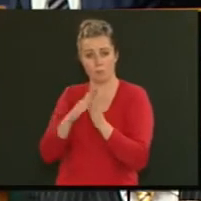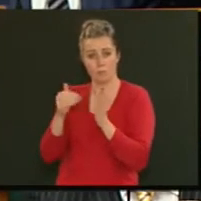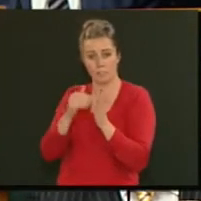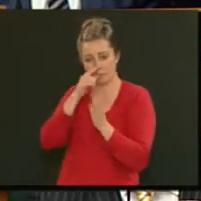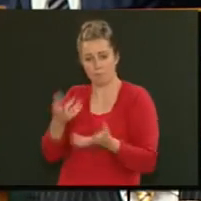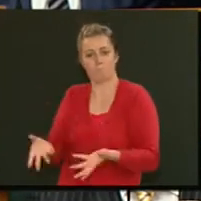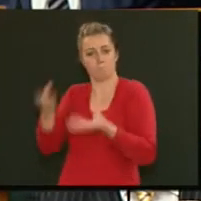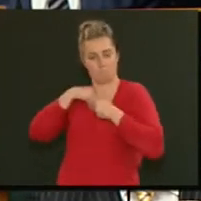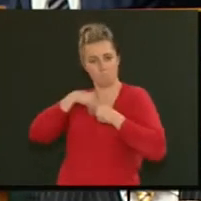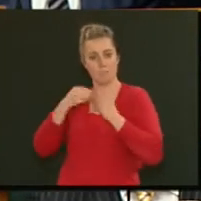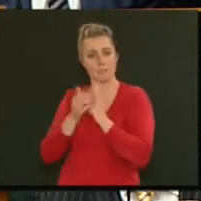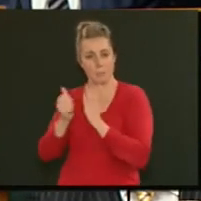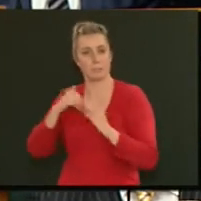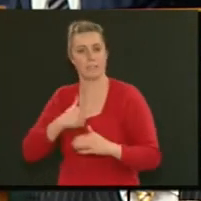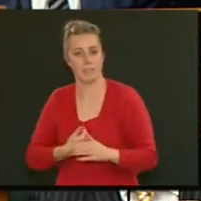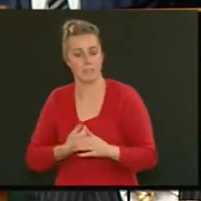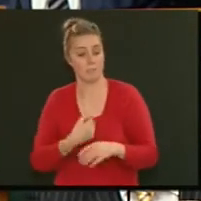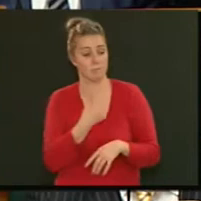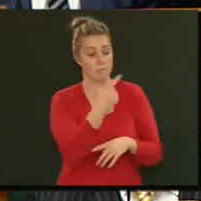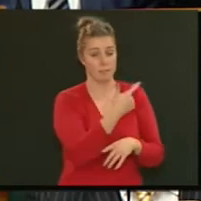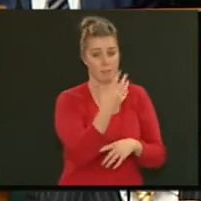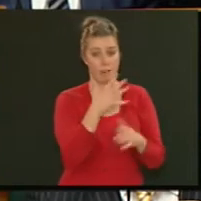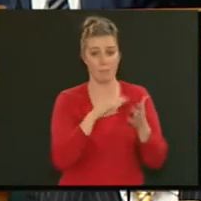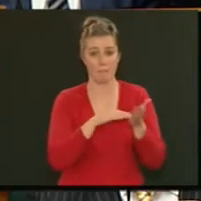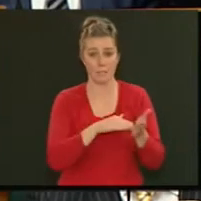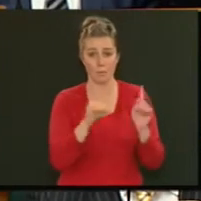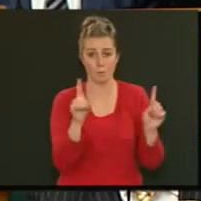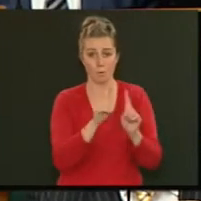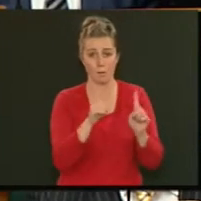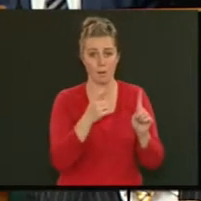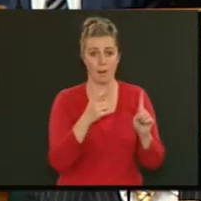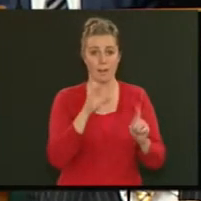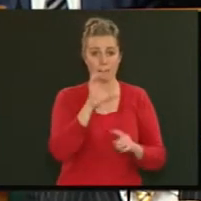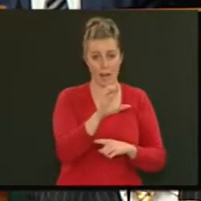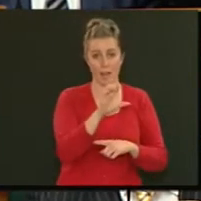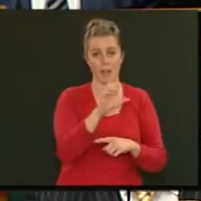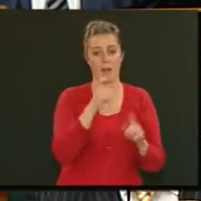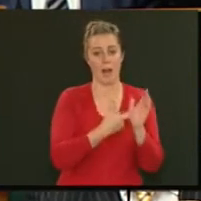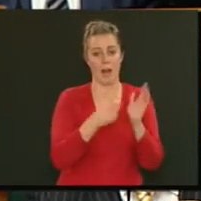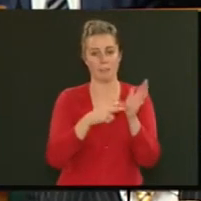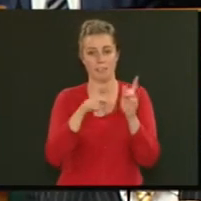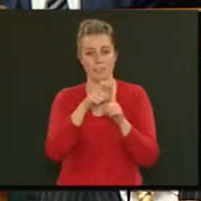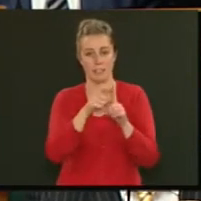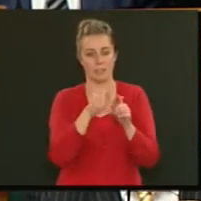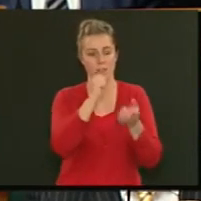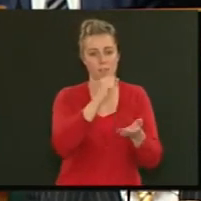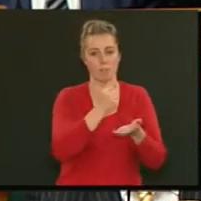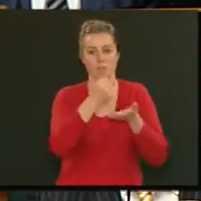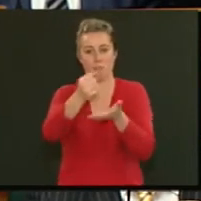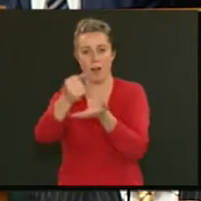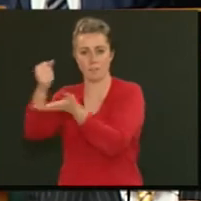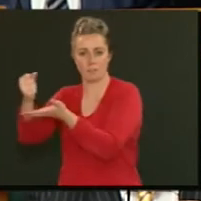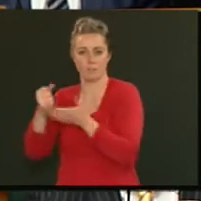need, and $75 million for Callaghan Innovations R&D grants to help our tech